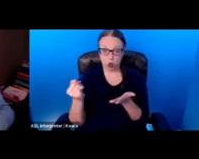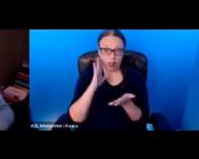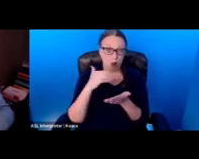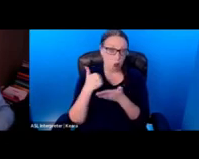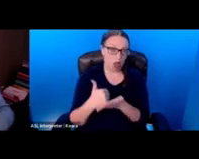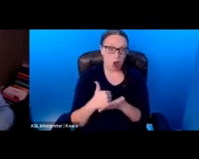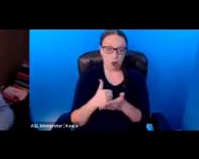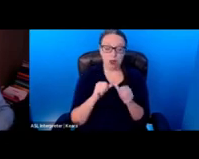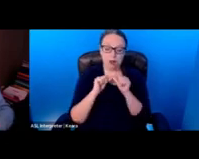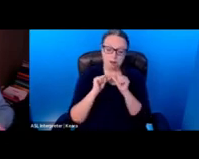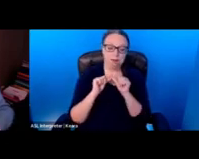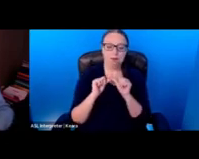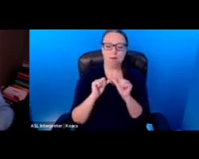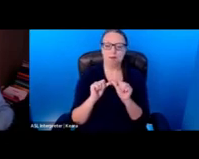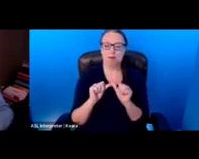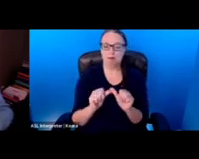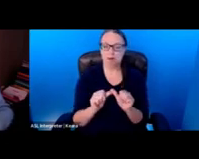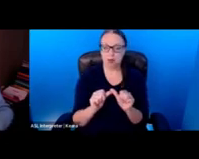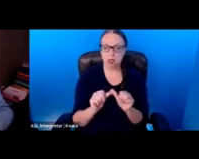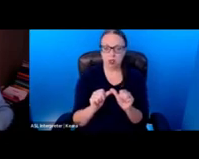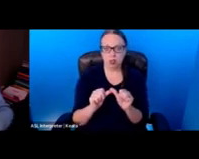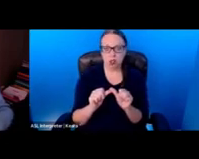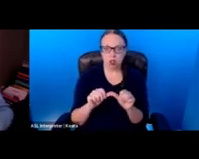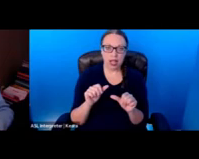longevity for self-direction. It's called Supports Brokerage.